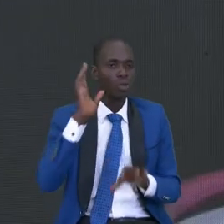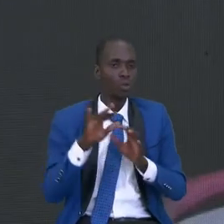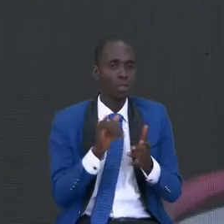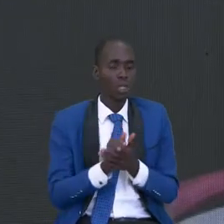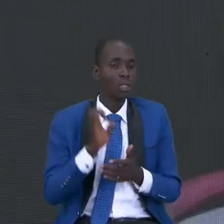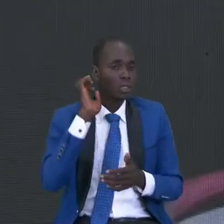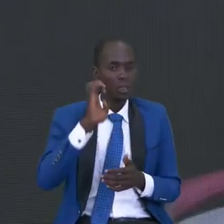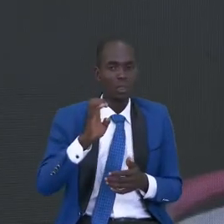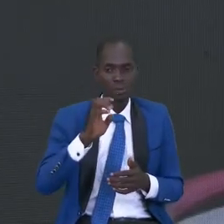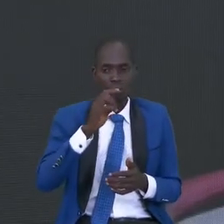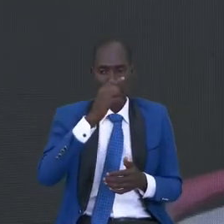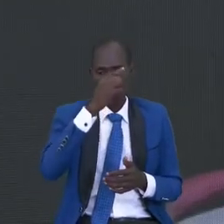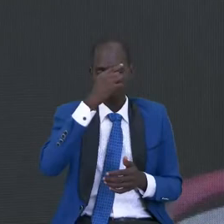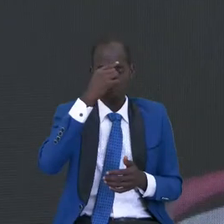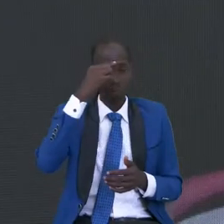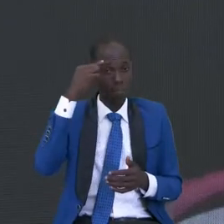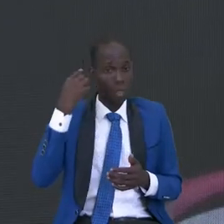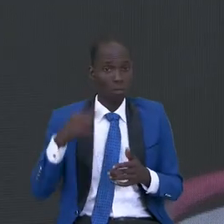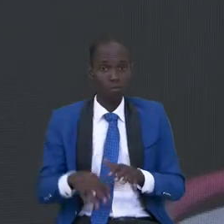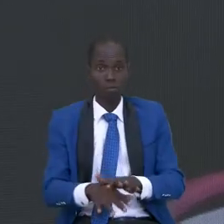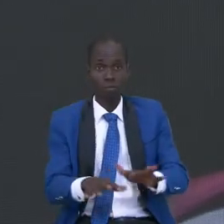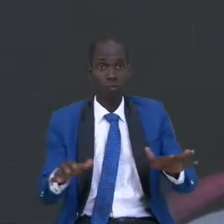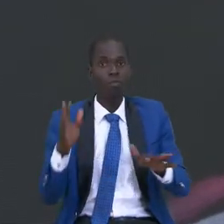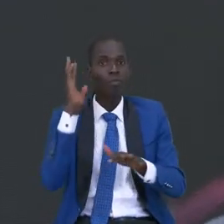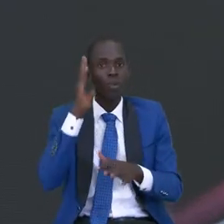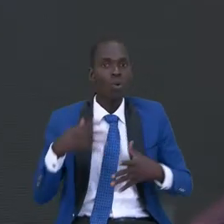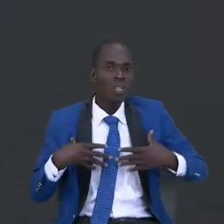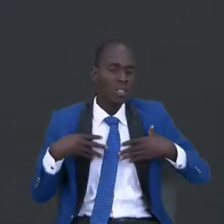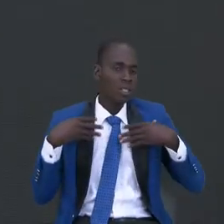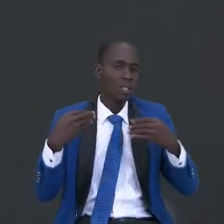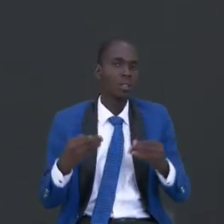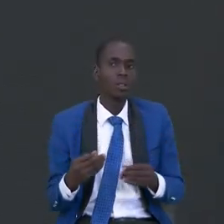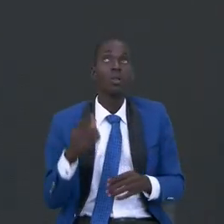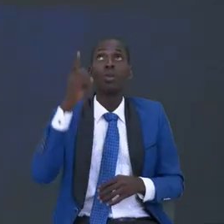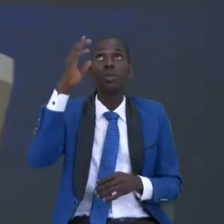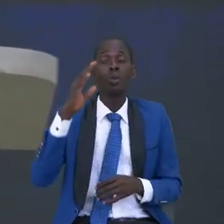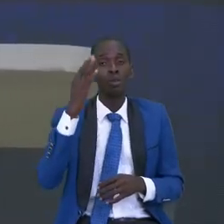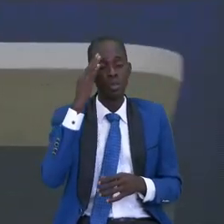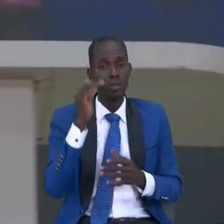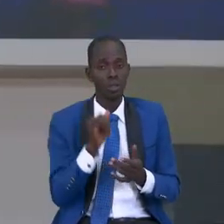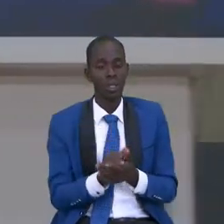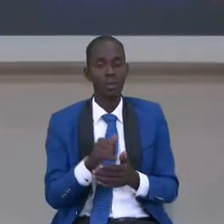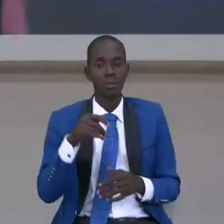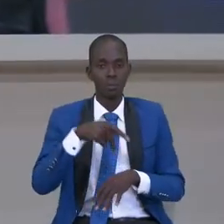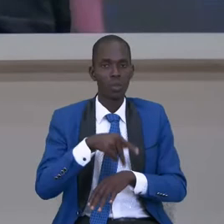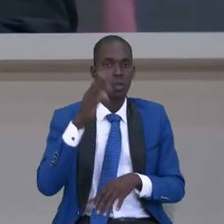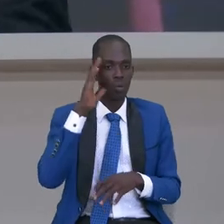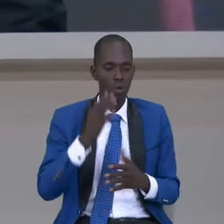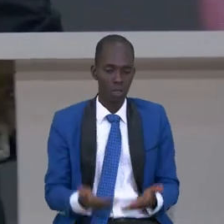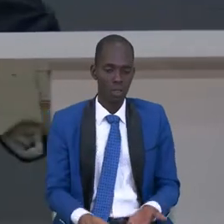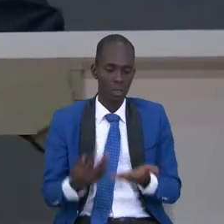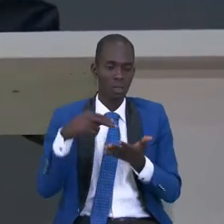God knew that ahead of time. He knew that Peter will raise Dorcas from the dead, that what Christ